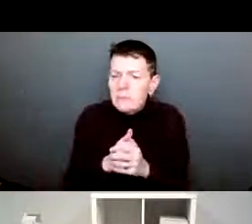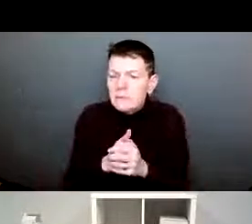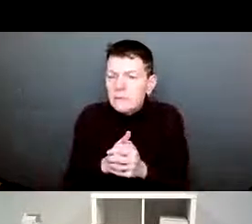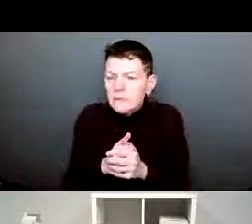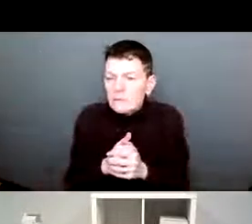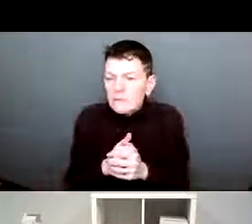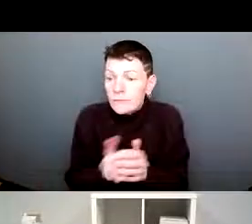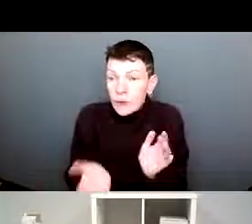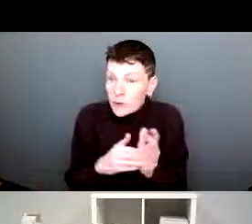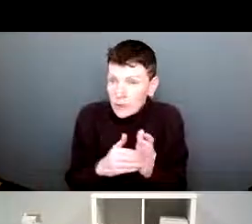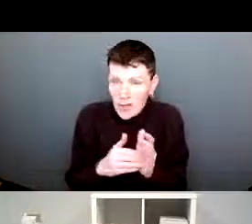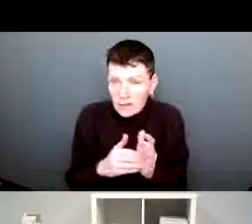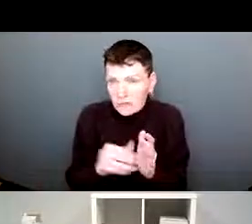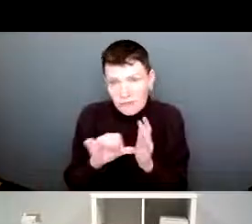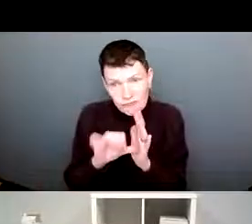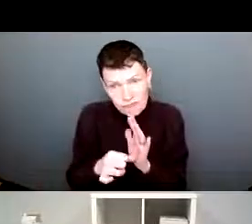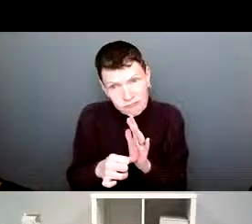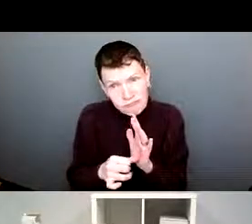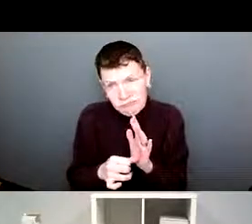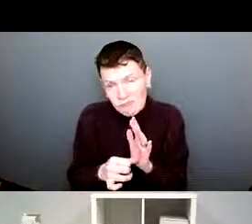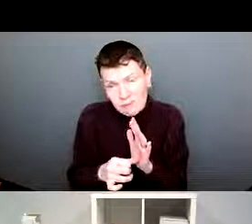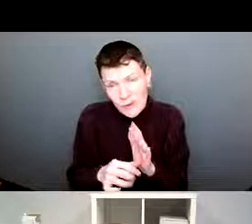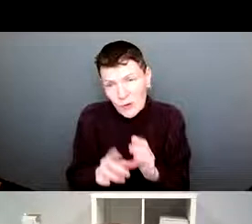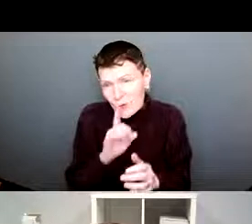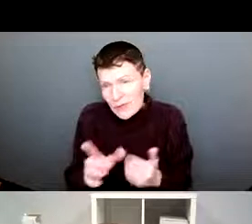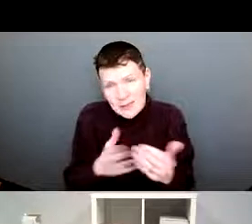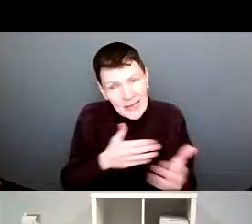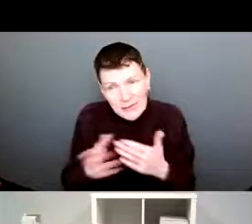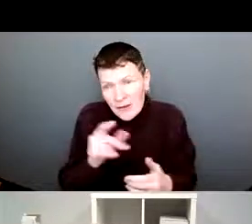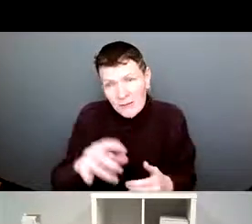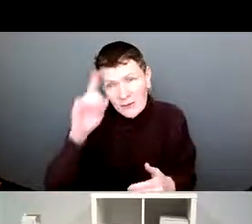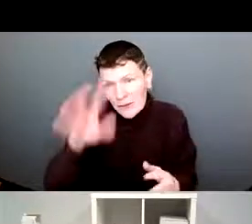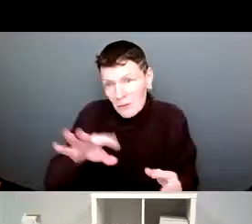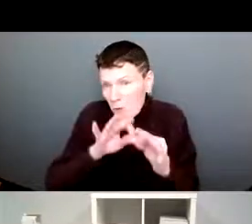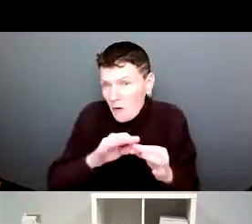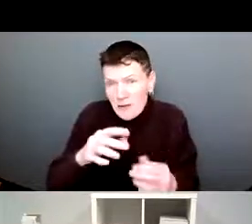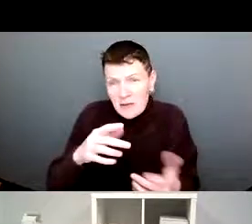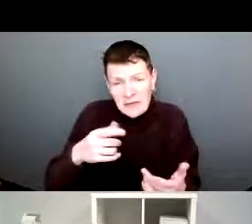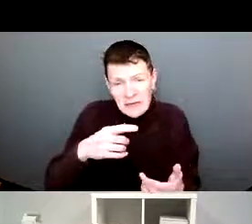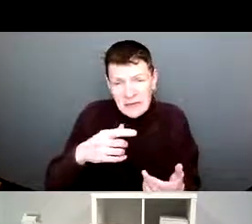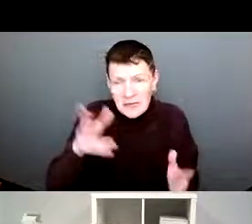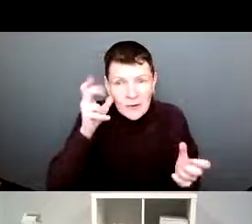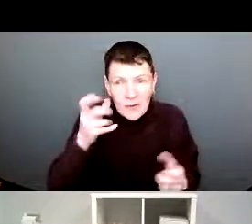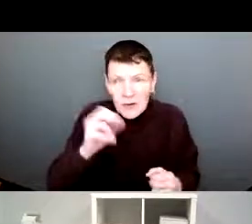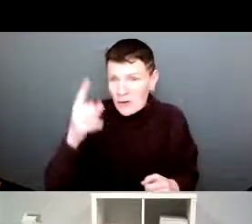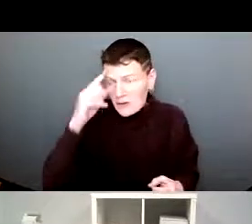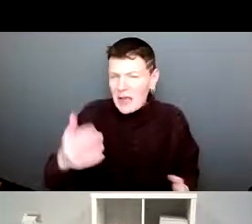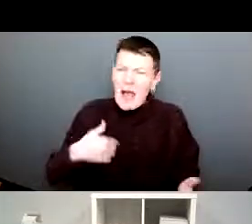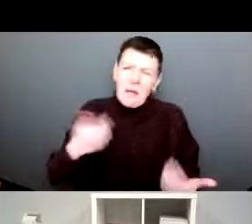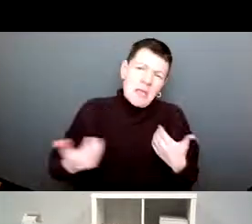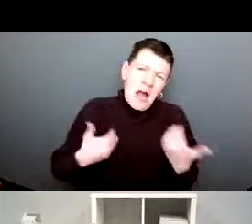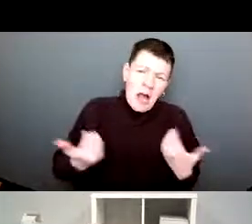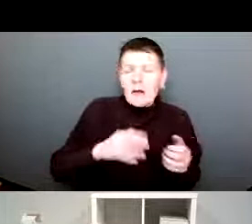So again, just to reiterate, it's never too early, even if you think your hearing is perfect, to get that baseline test with your